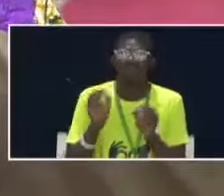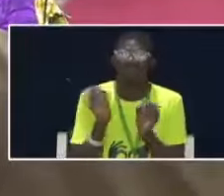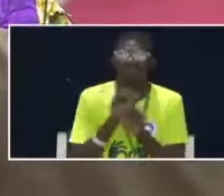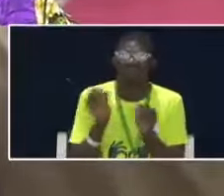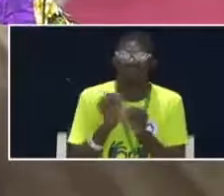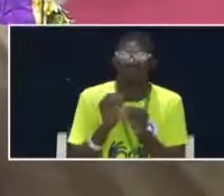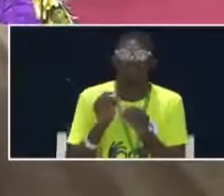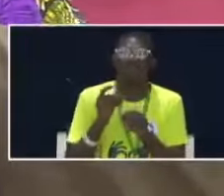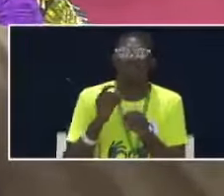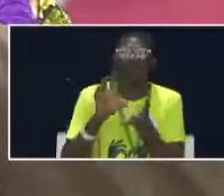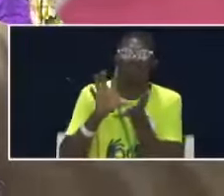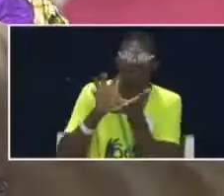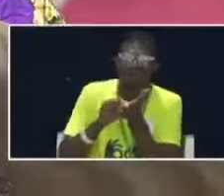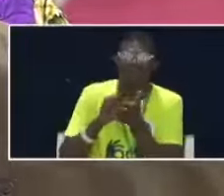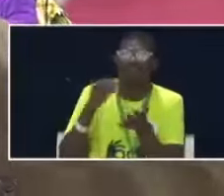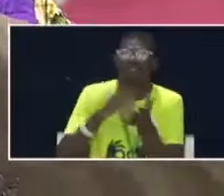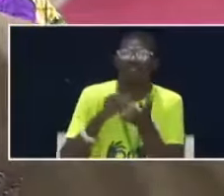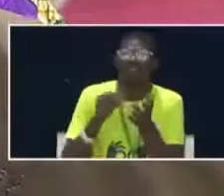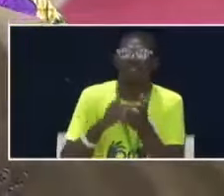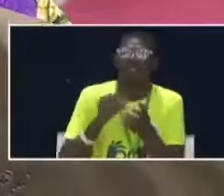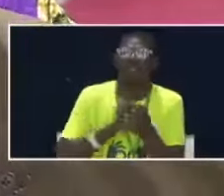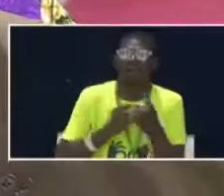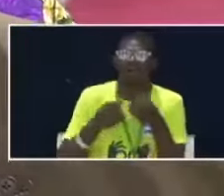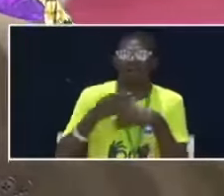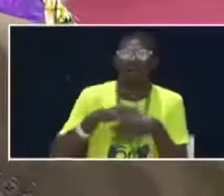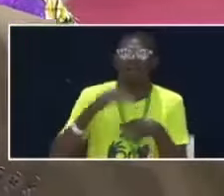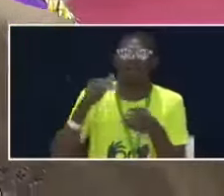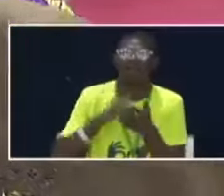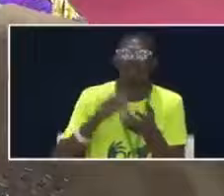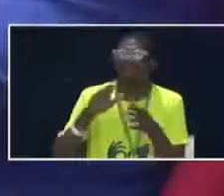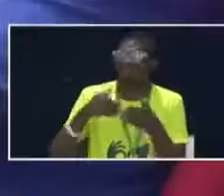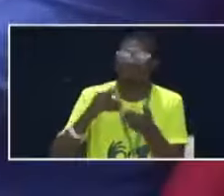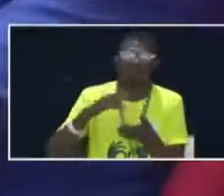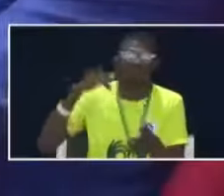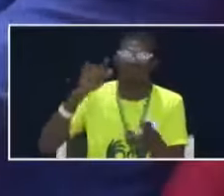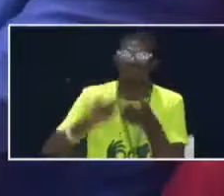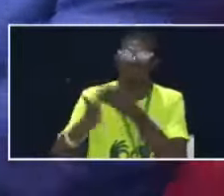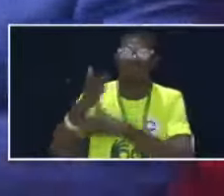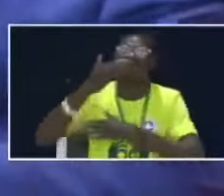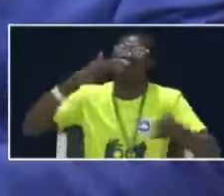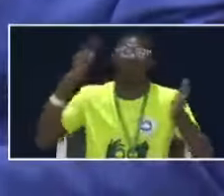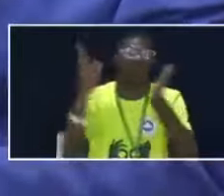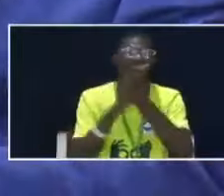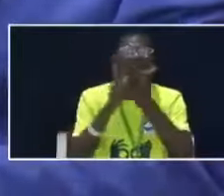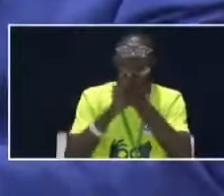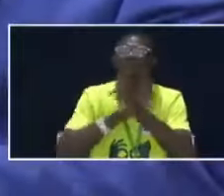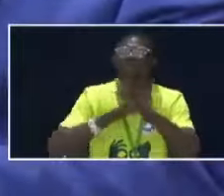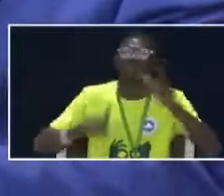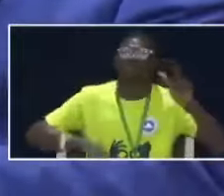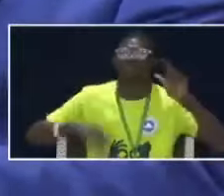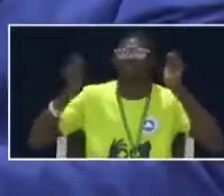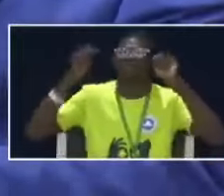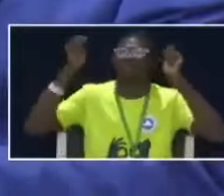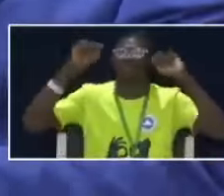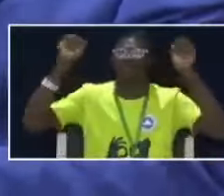of cancer again. So that was why I said, I will come back and give glory to God. Praise the Lord!